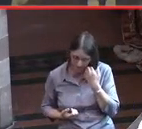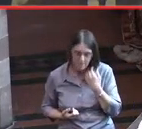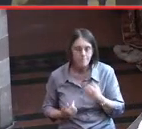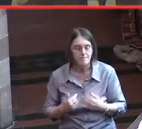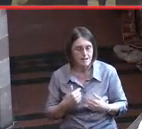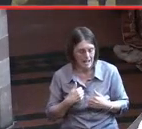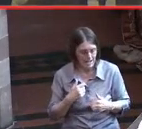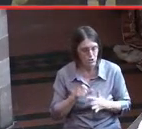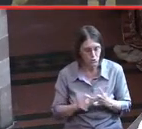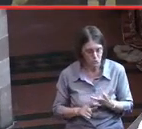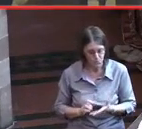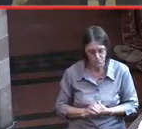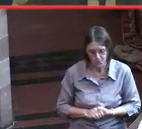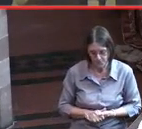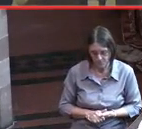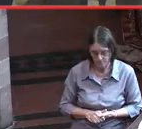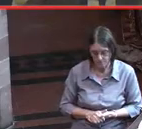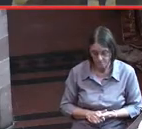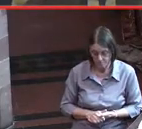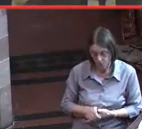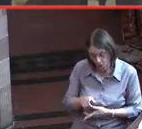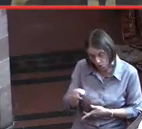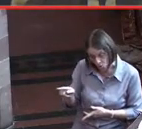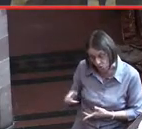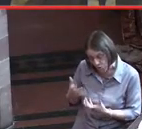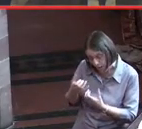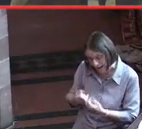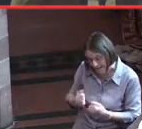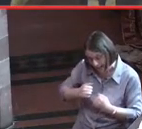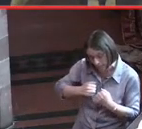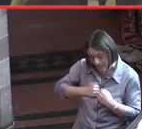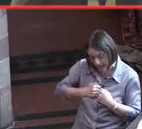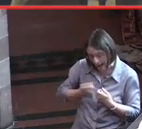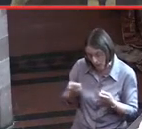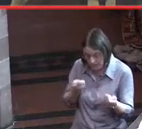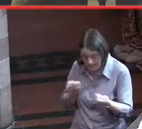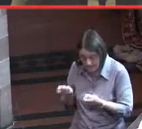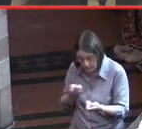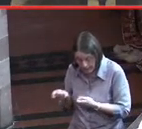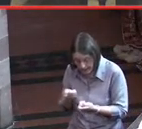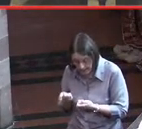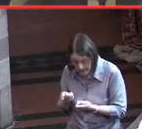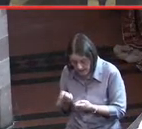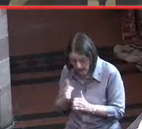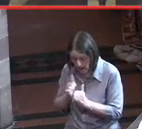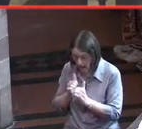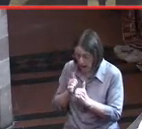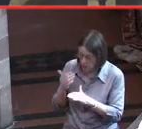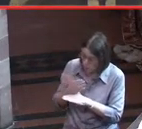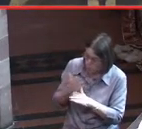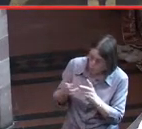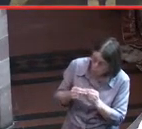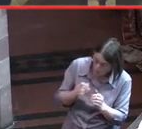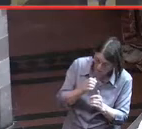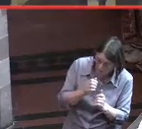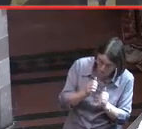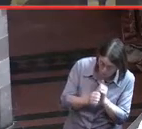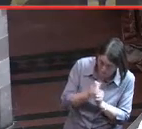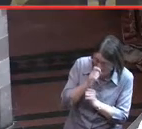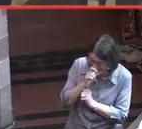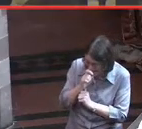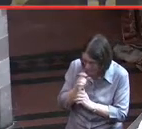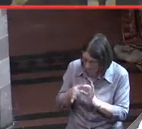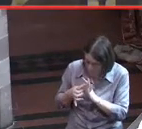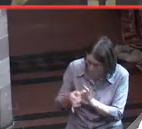I do. Will you accept our discipline and work together with your sisters and brothers in the church?